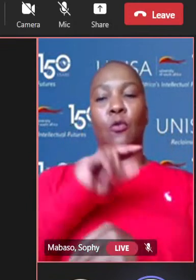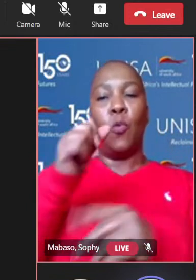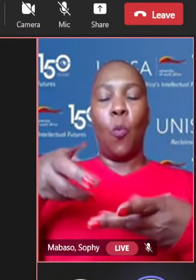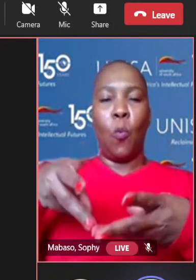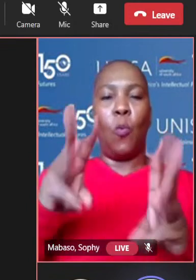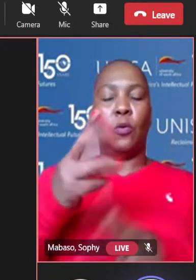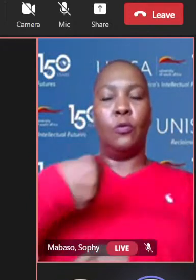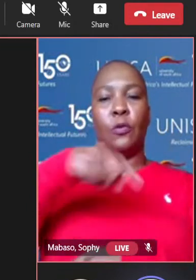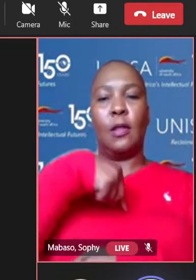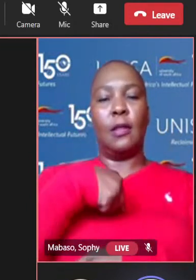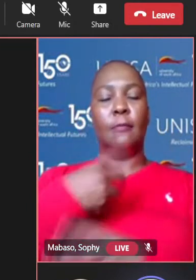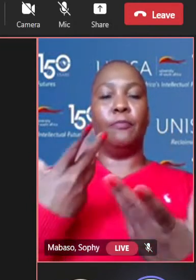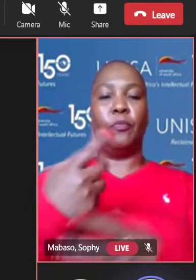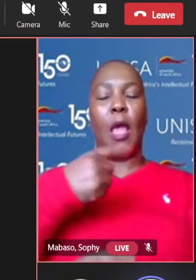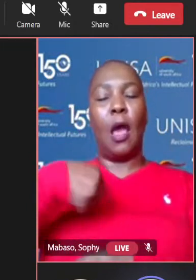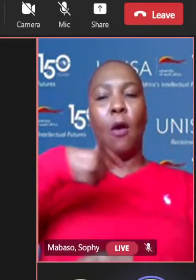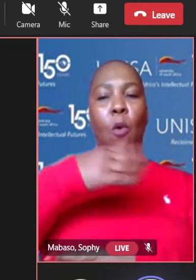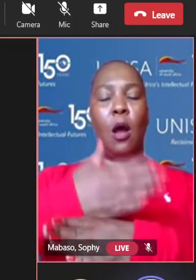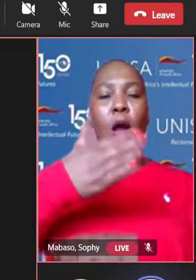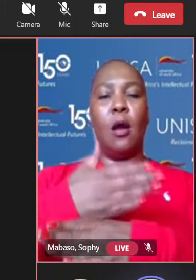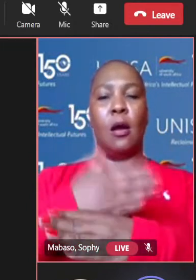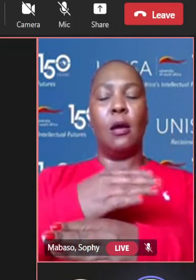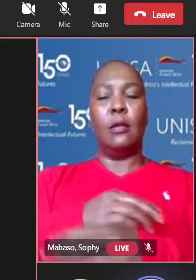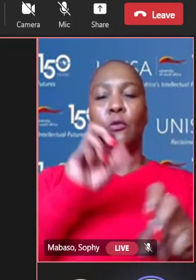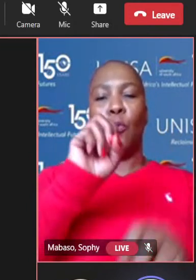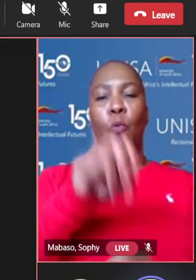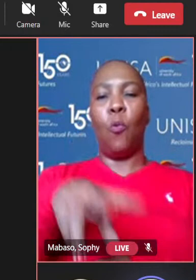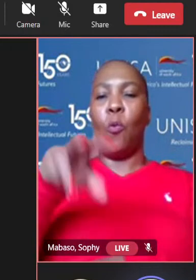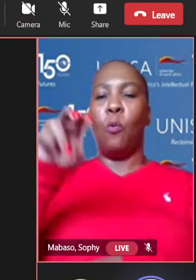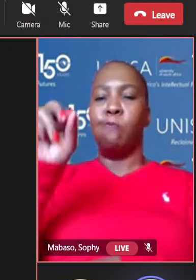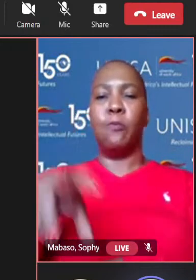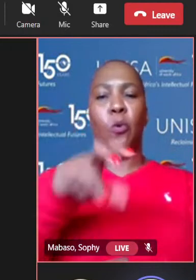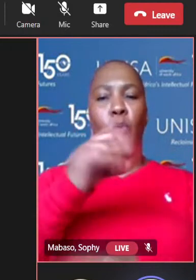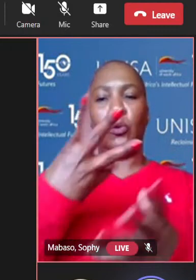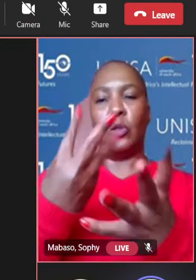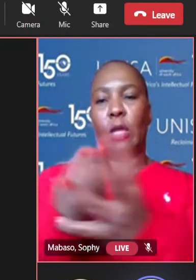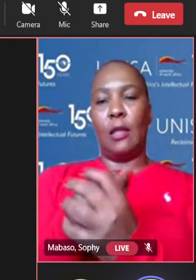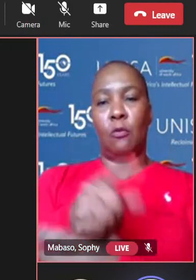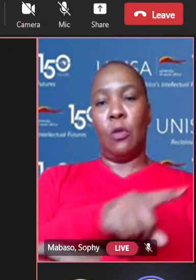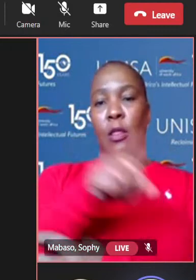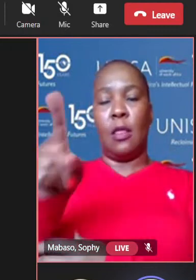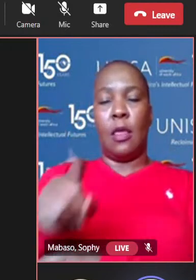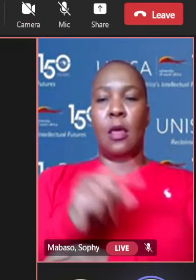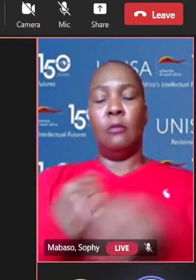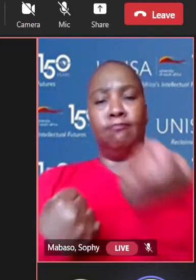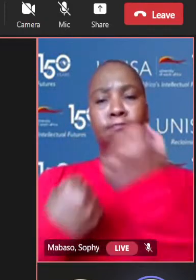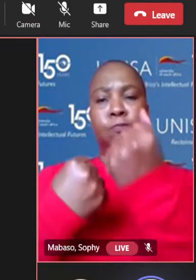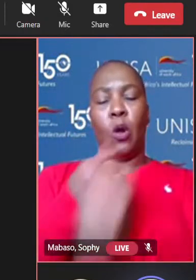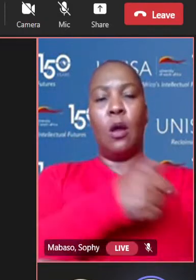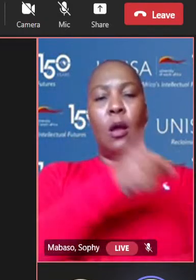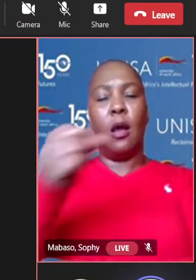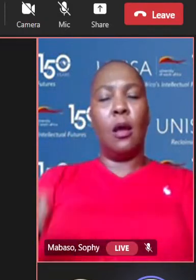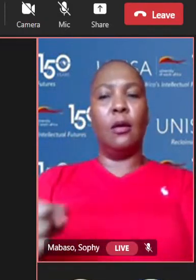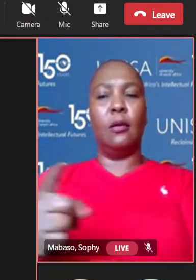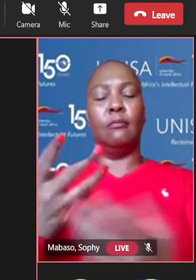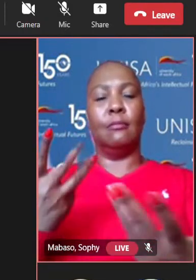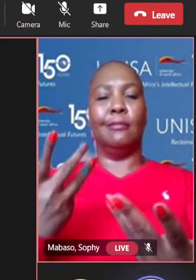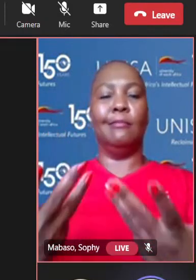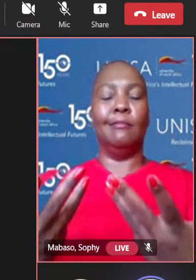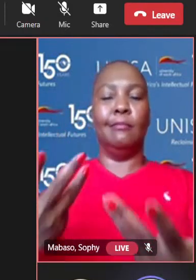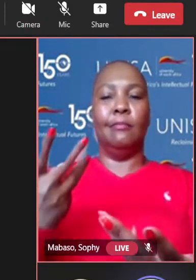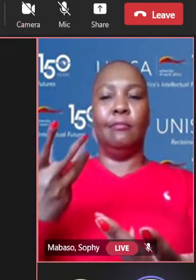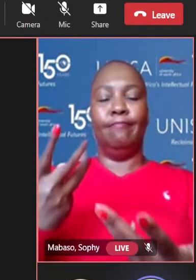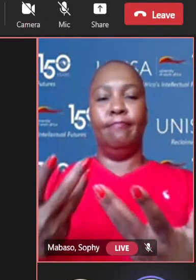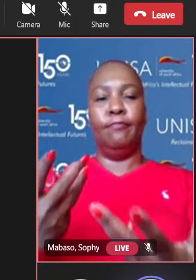And our job is always to walk with you, to support you, as it's what we call a support.